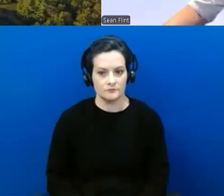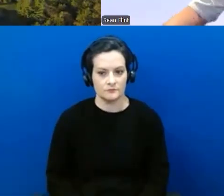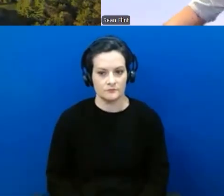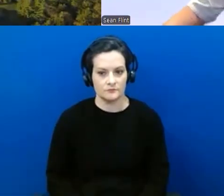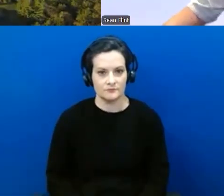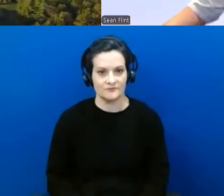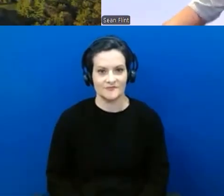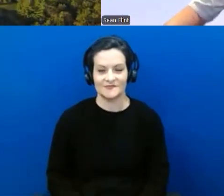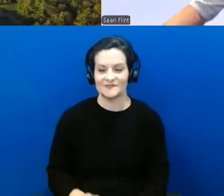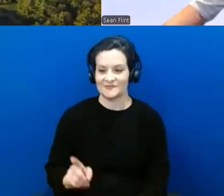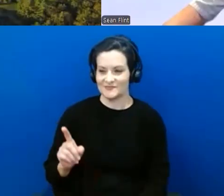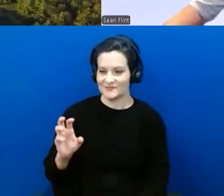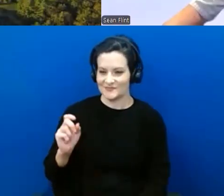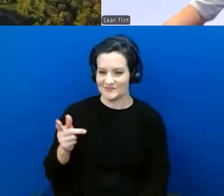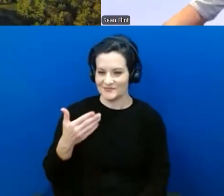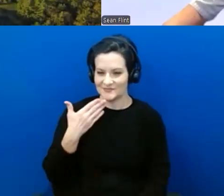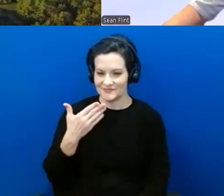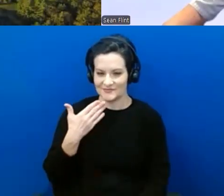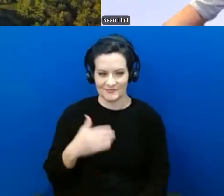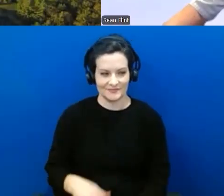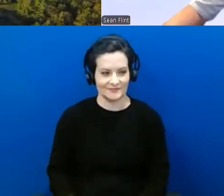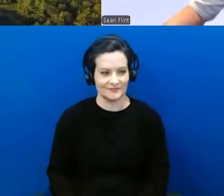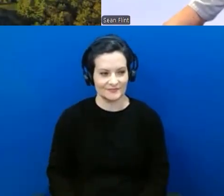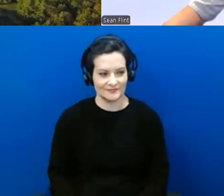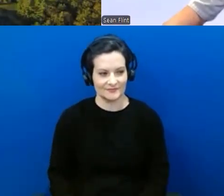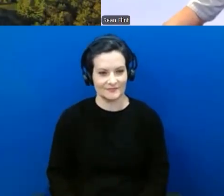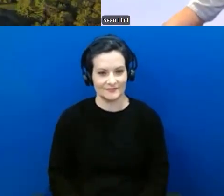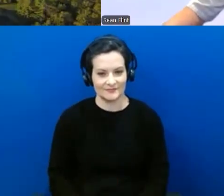All right, thank you.